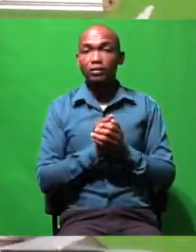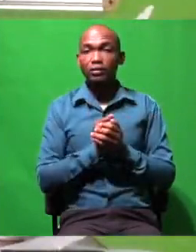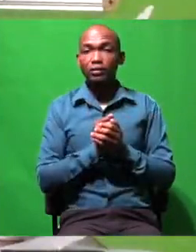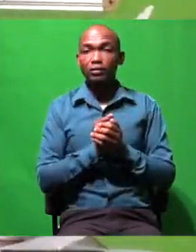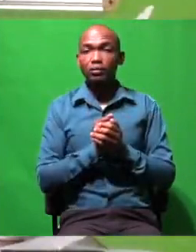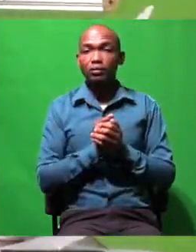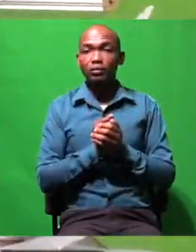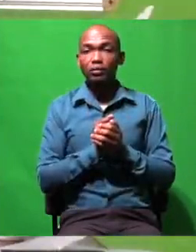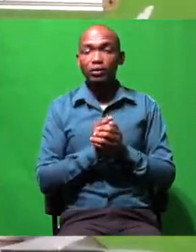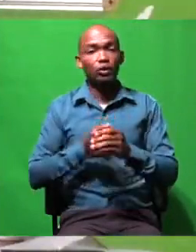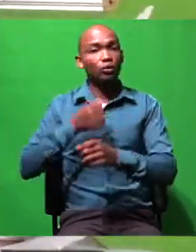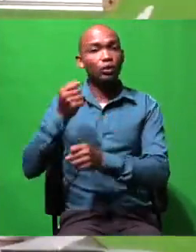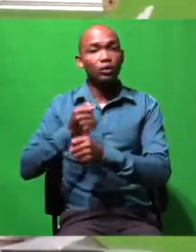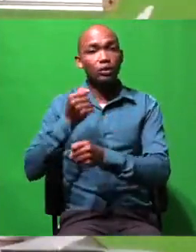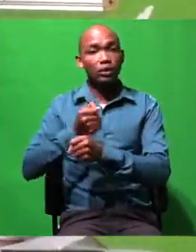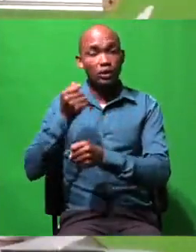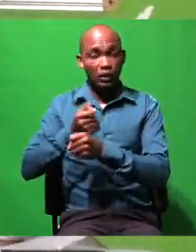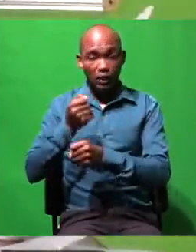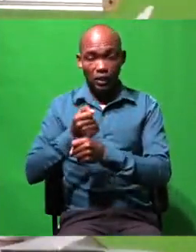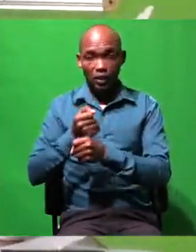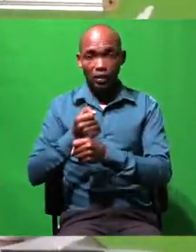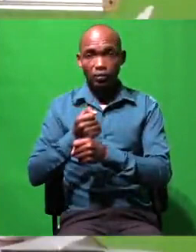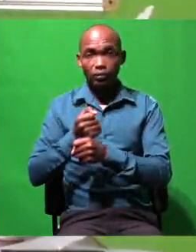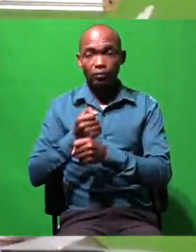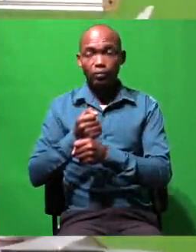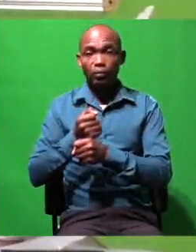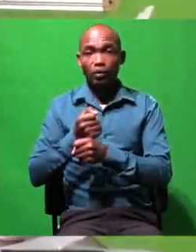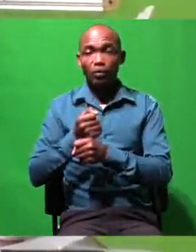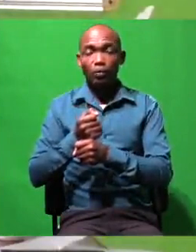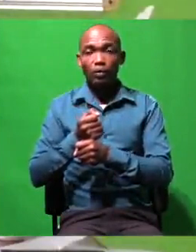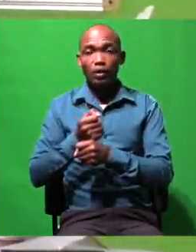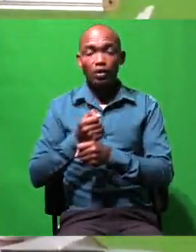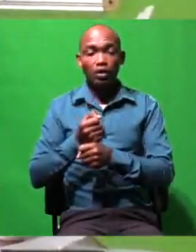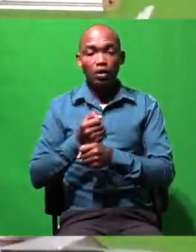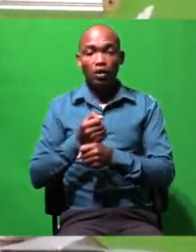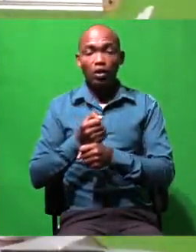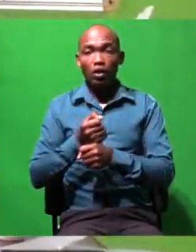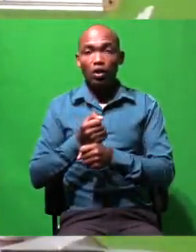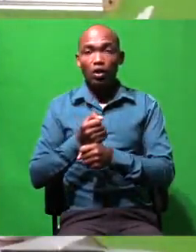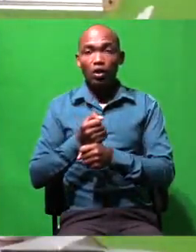which deals with, yes, composition,